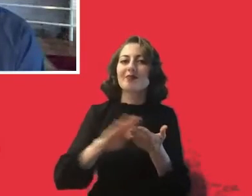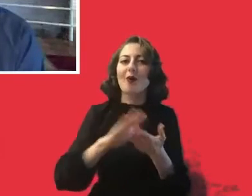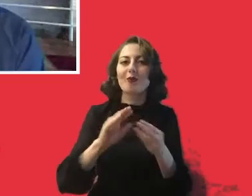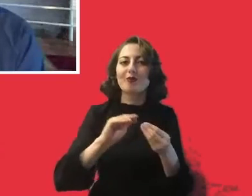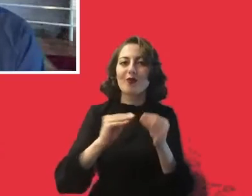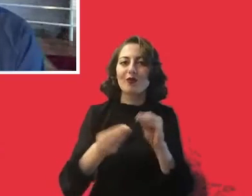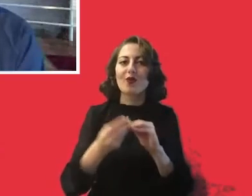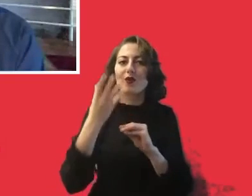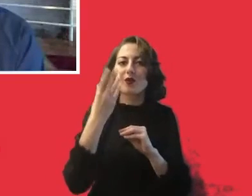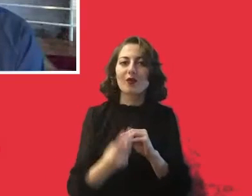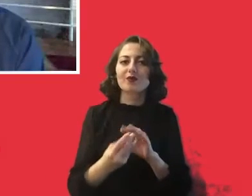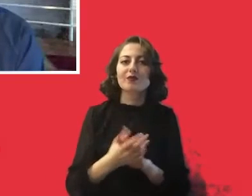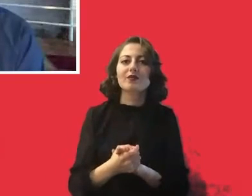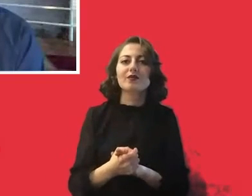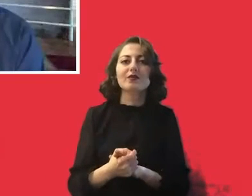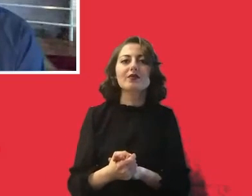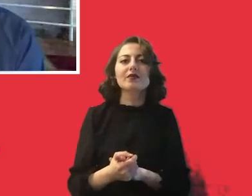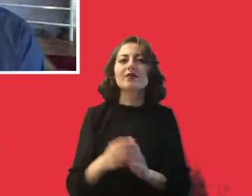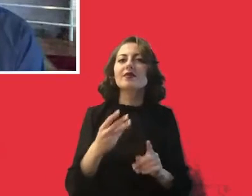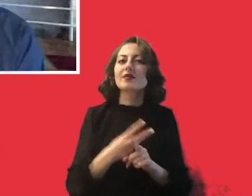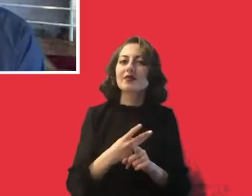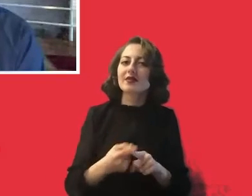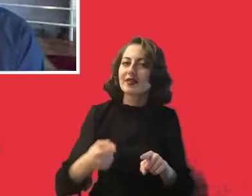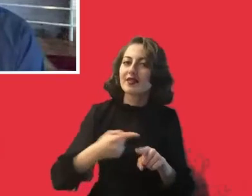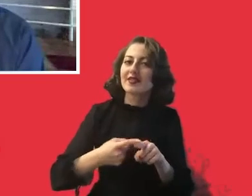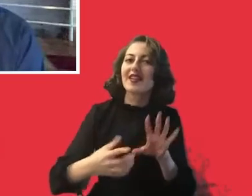internet connection, as he mentioned in the beginning.